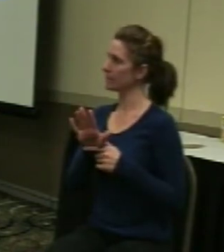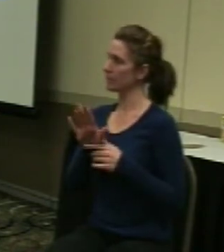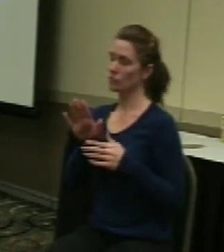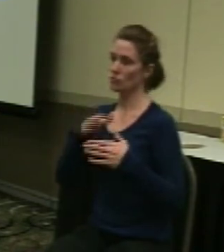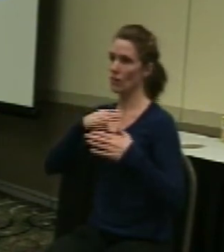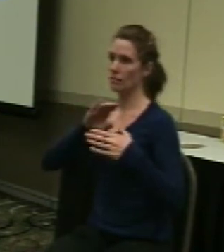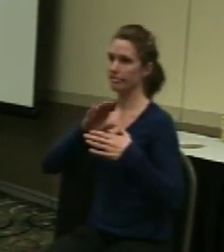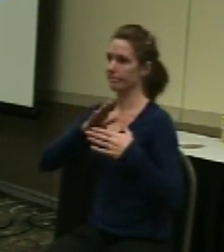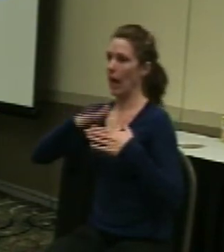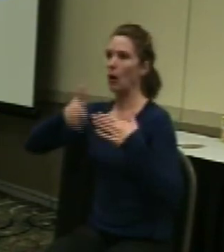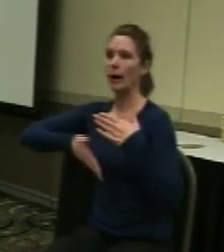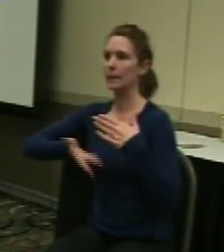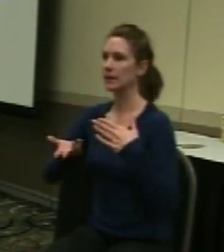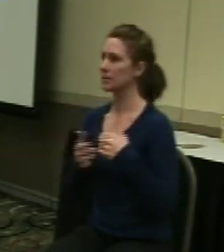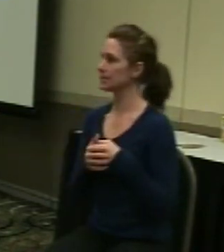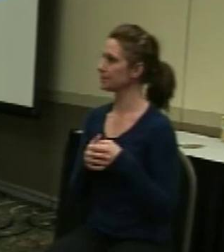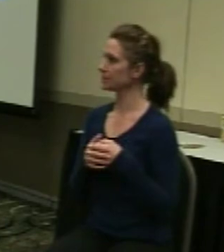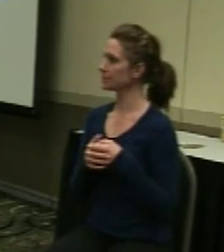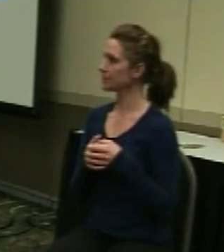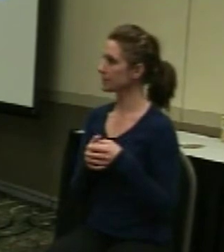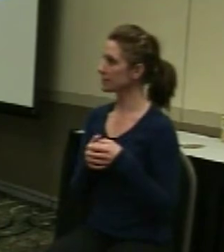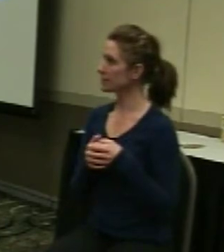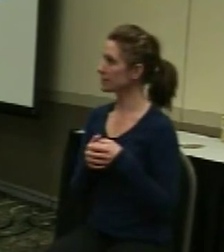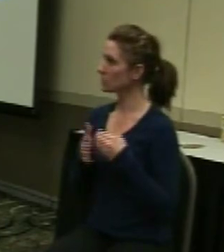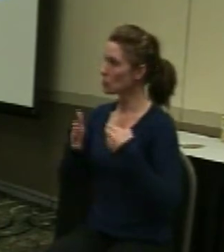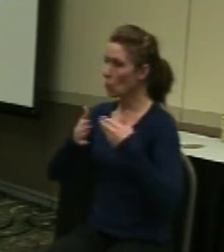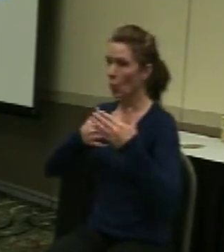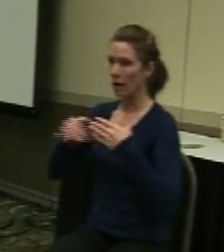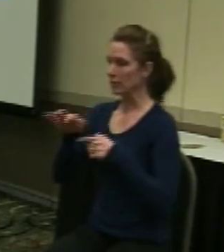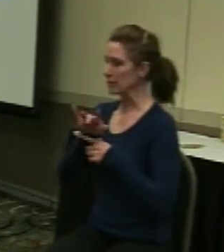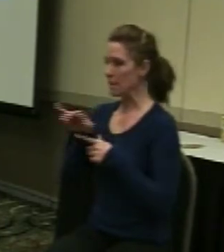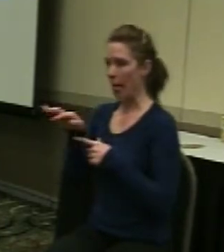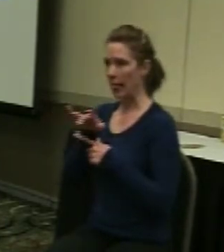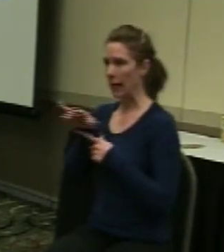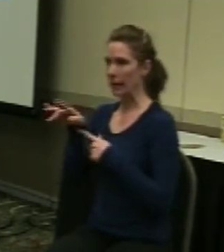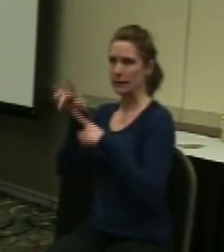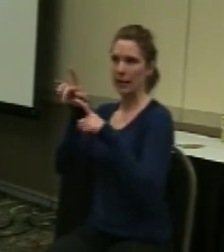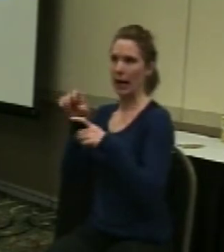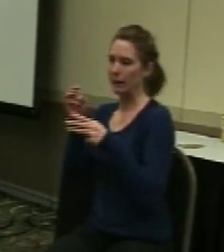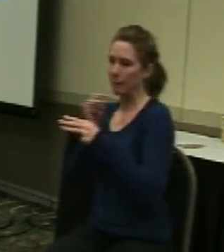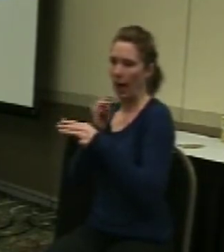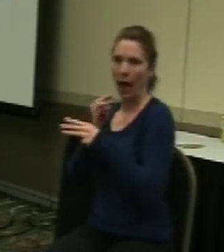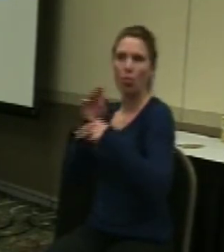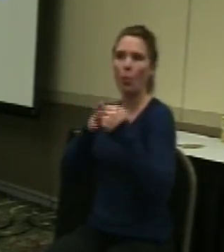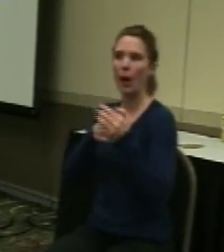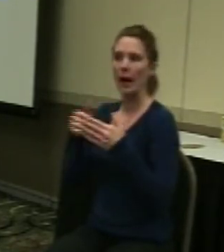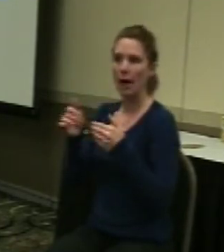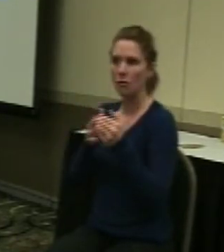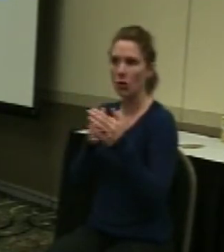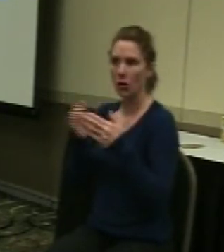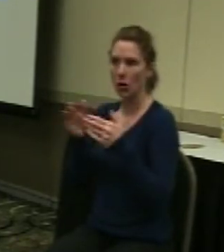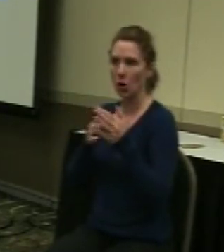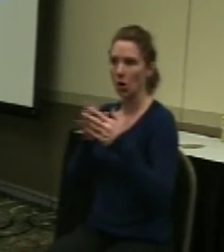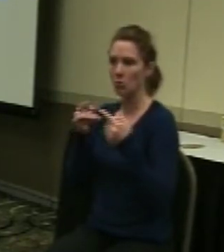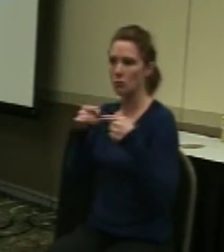outcomes of, you know, whatever spelling or math or whatever it might be over